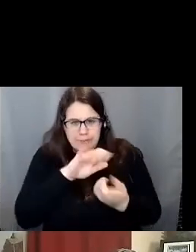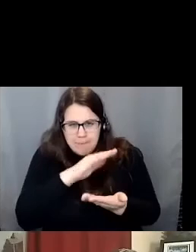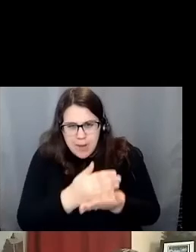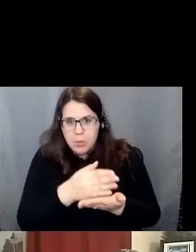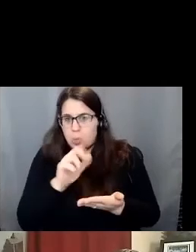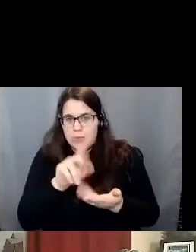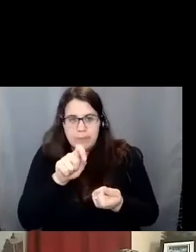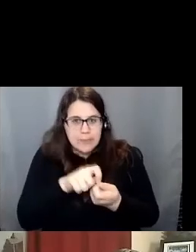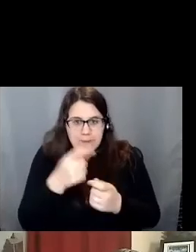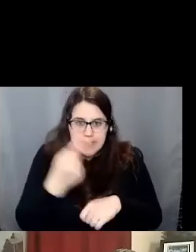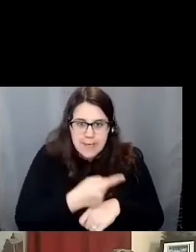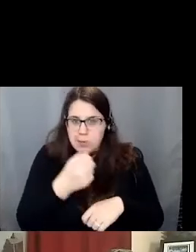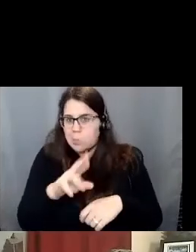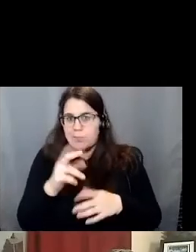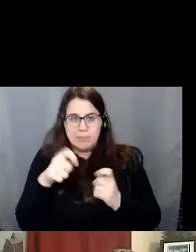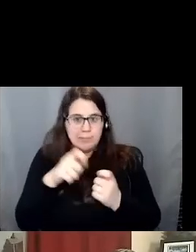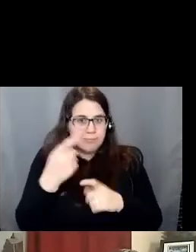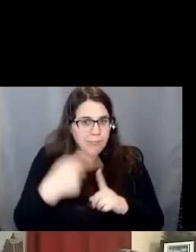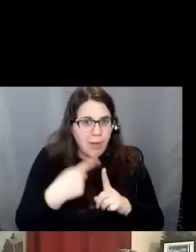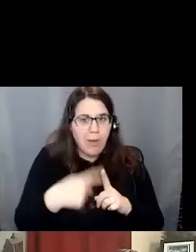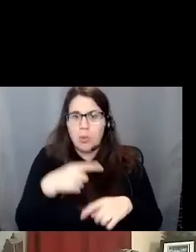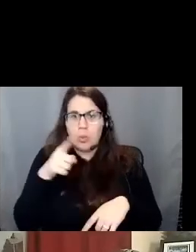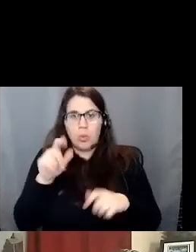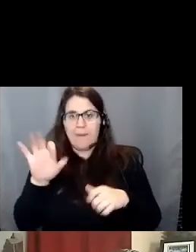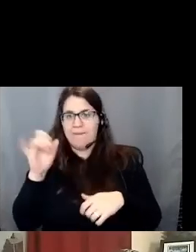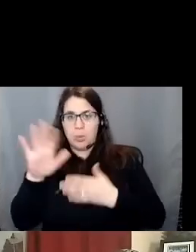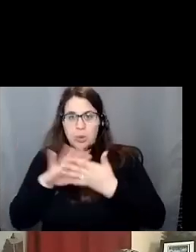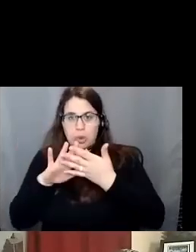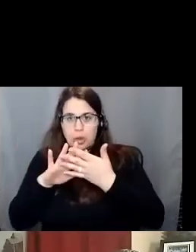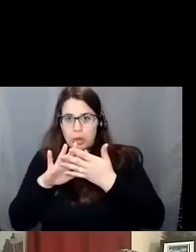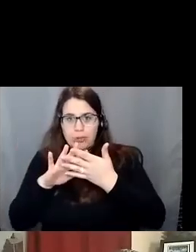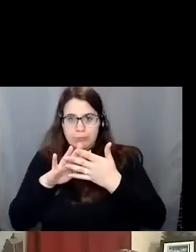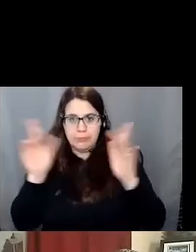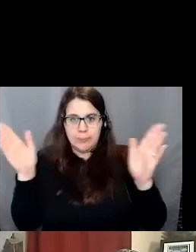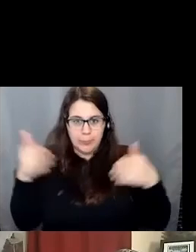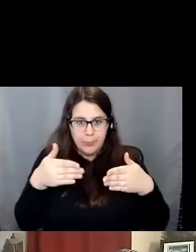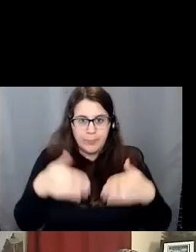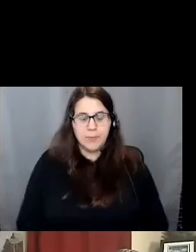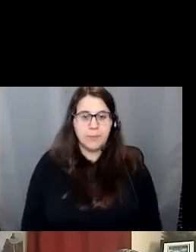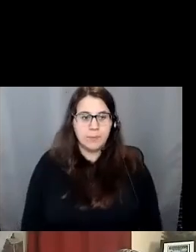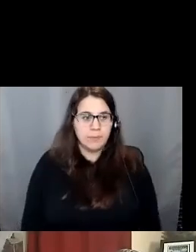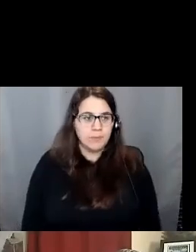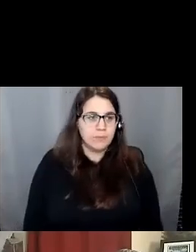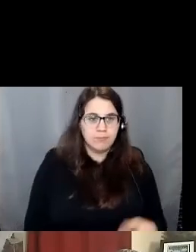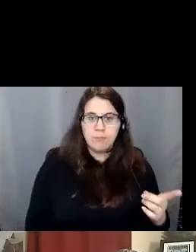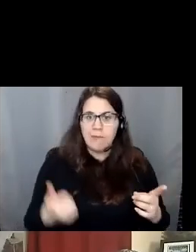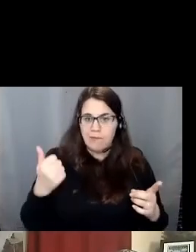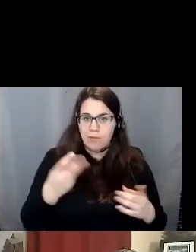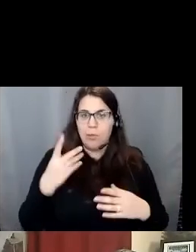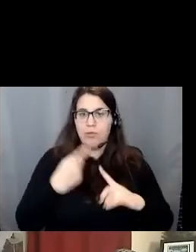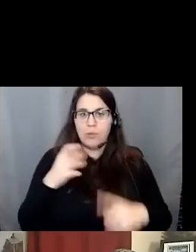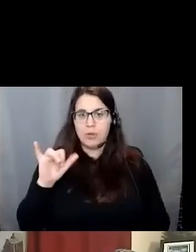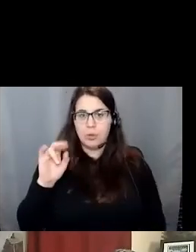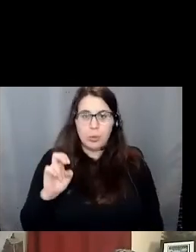the filter feature to find that really quickly. Here we have a couple transactions listed in June. This is a standard